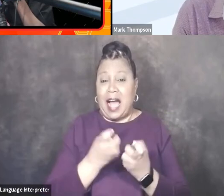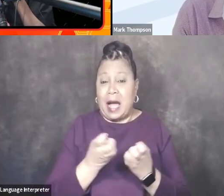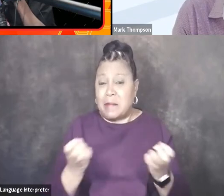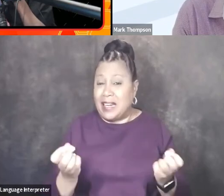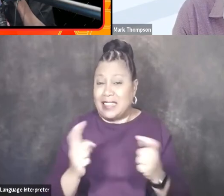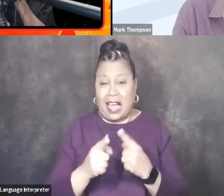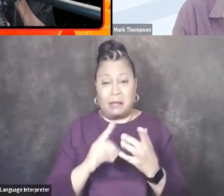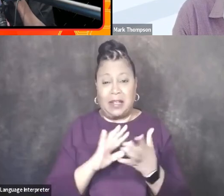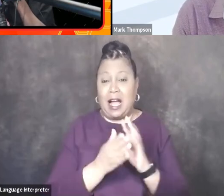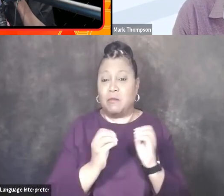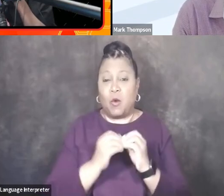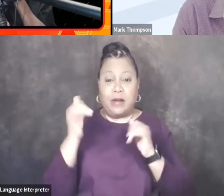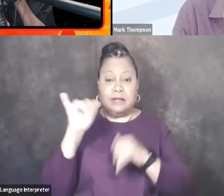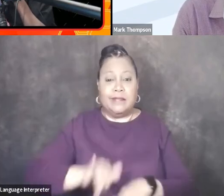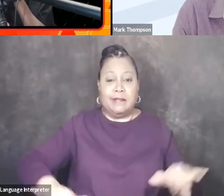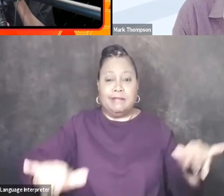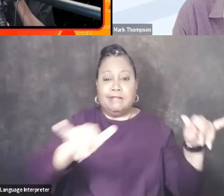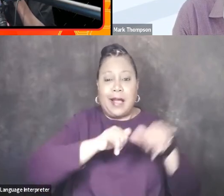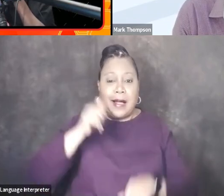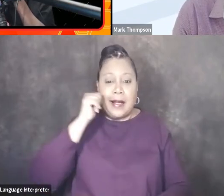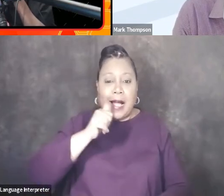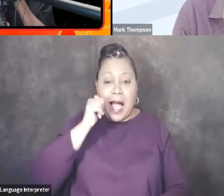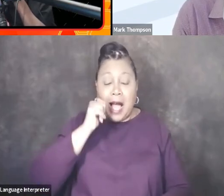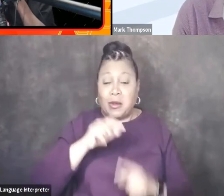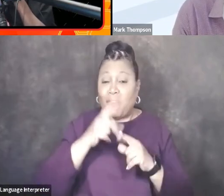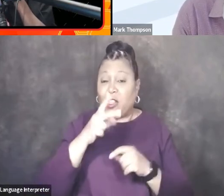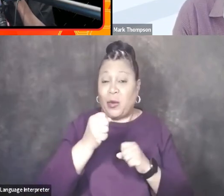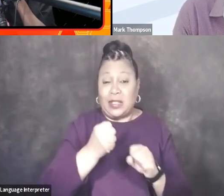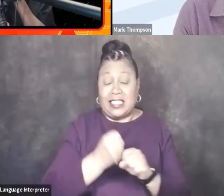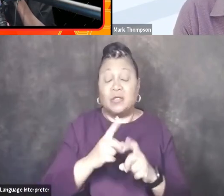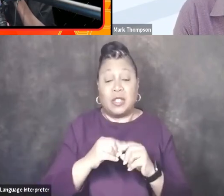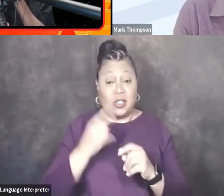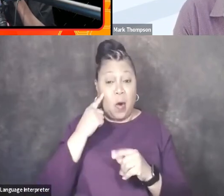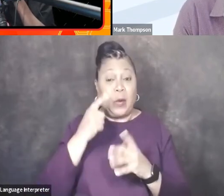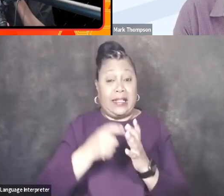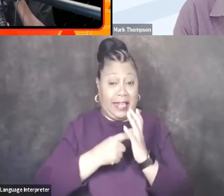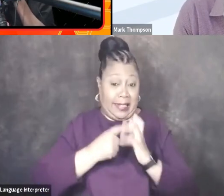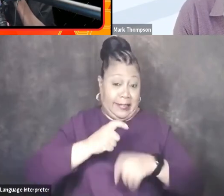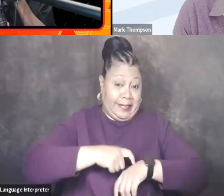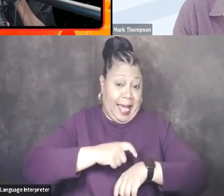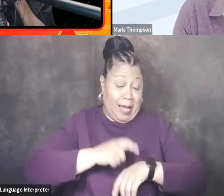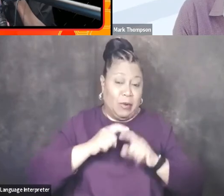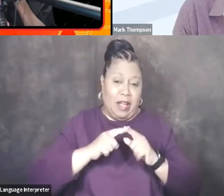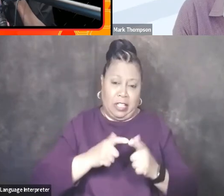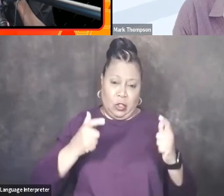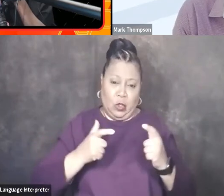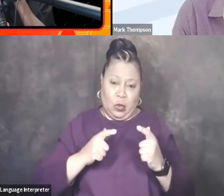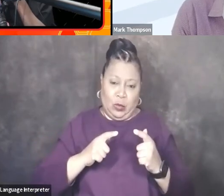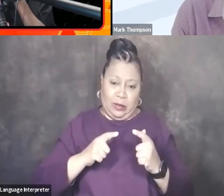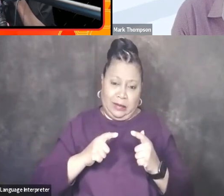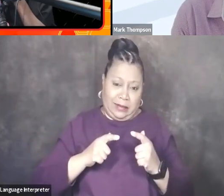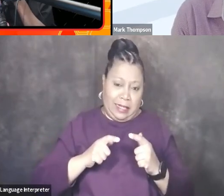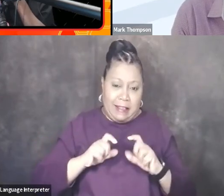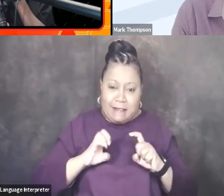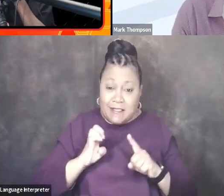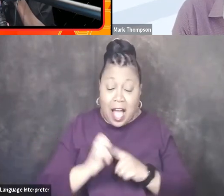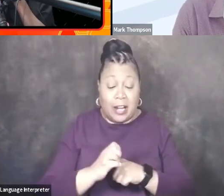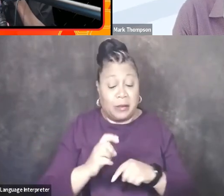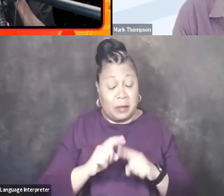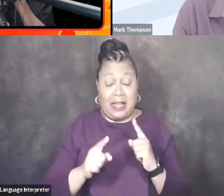just become more commonplace over the 30 years, which is, we knew it would take some time because we have a huge built environment,